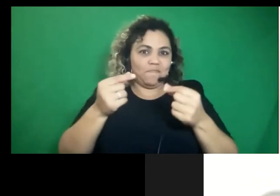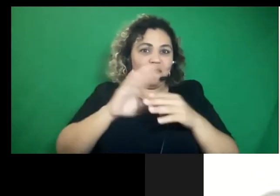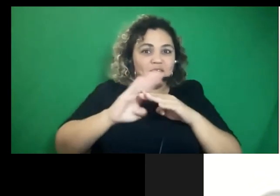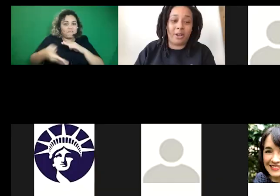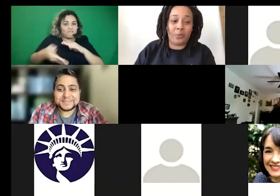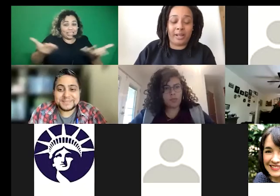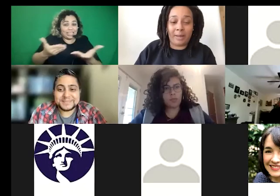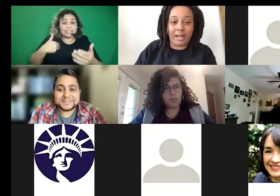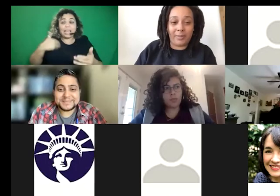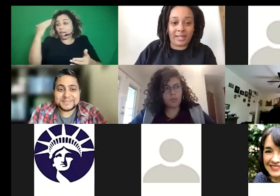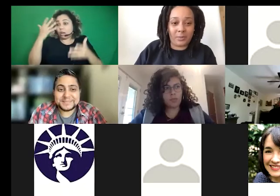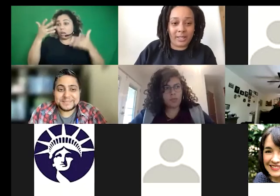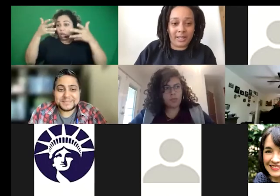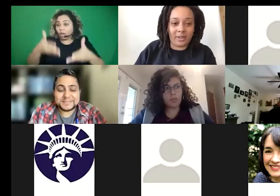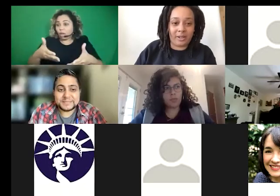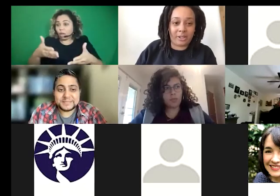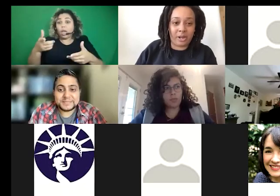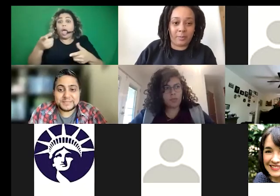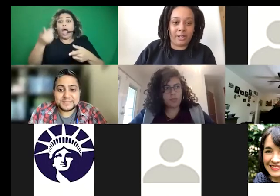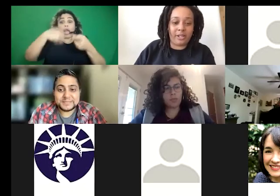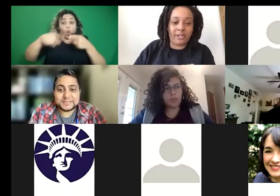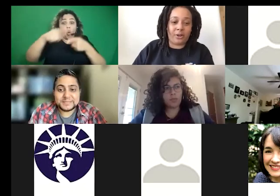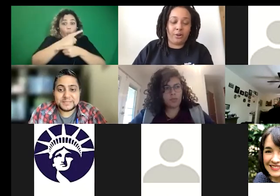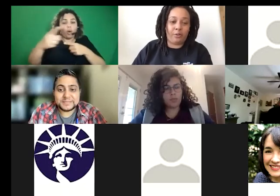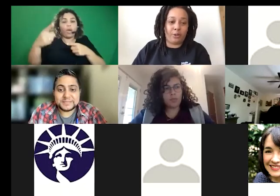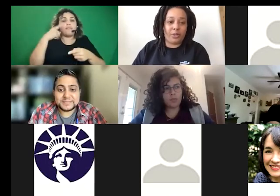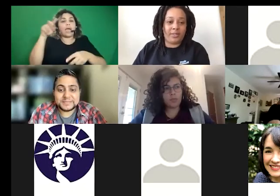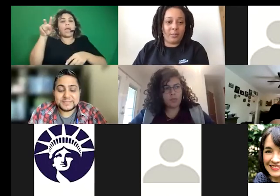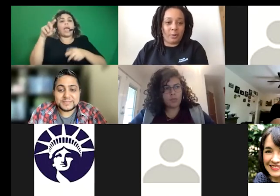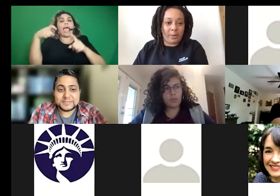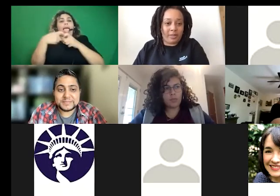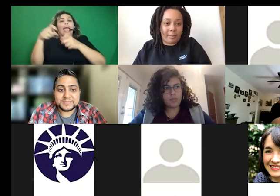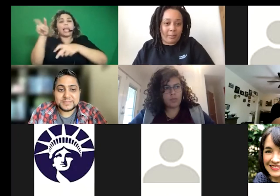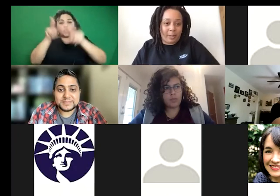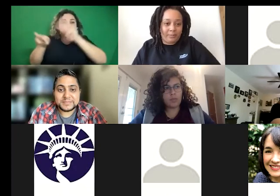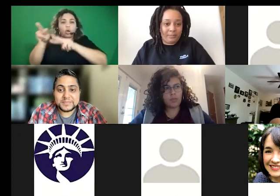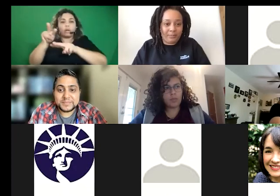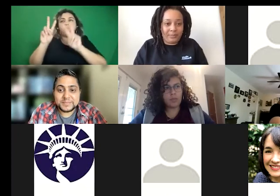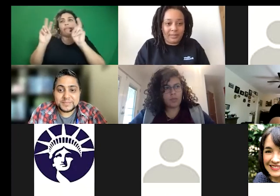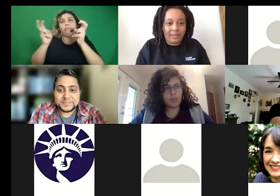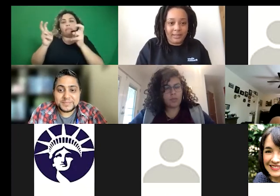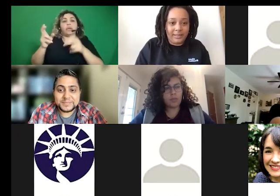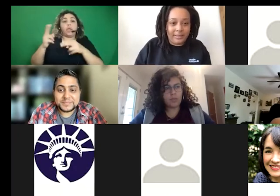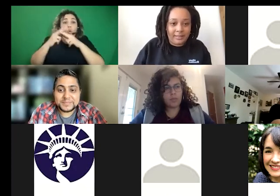do know that we have another one coming up next week. That's on electronic monitoring. So I don't know if folks want to say more about that, but